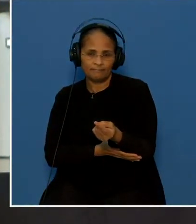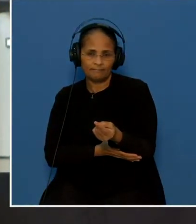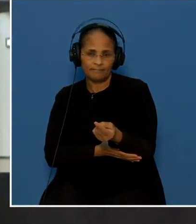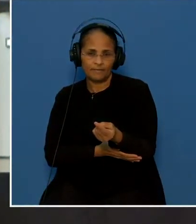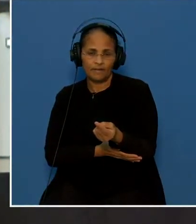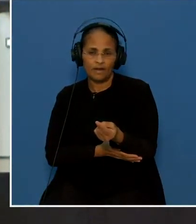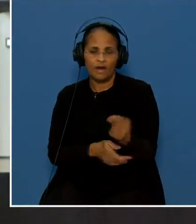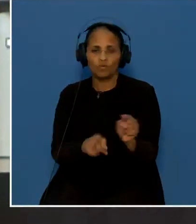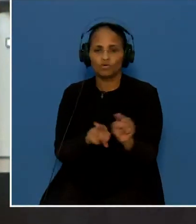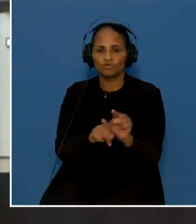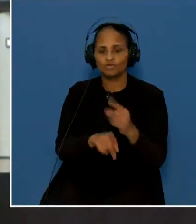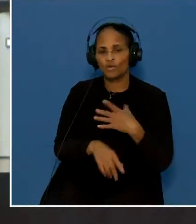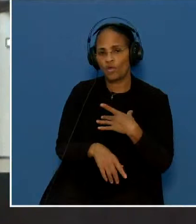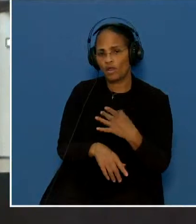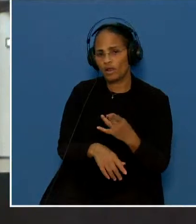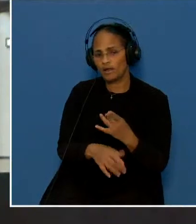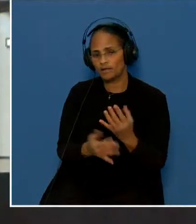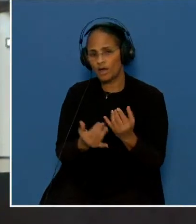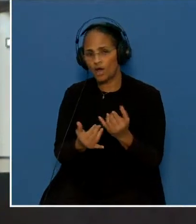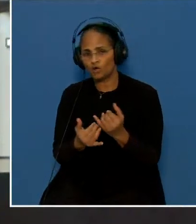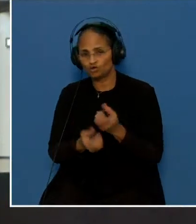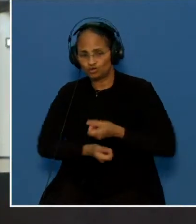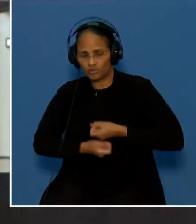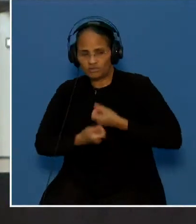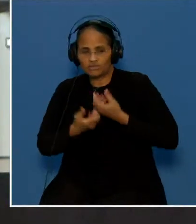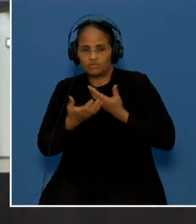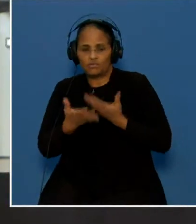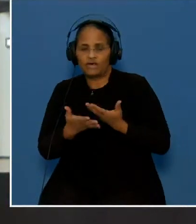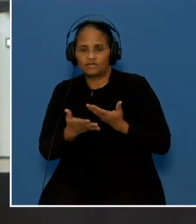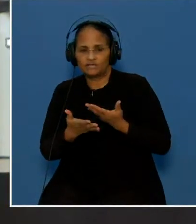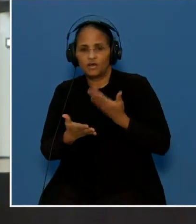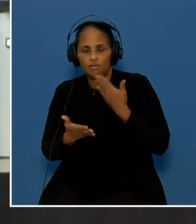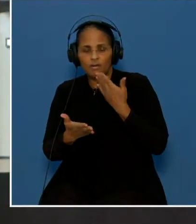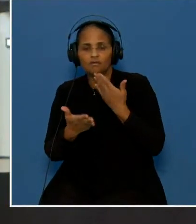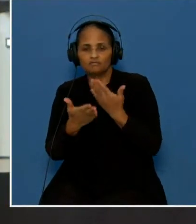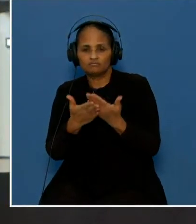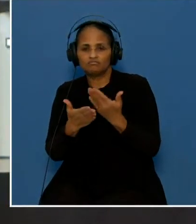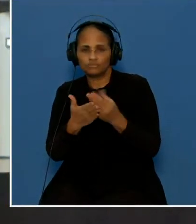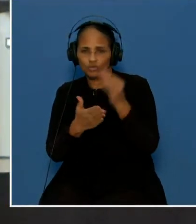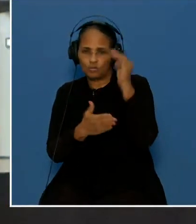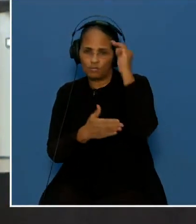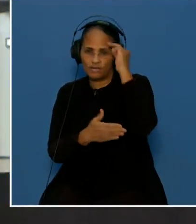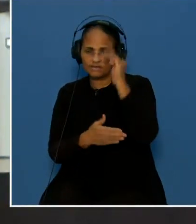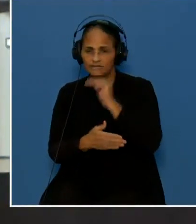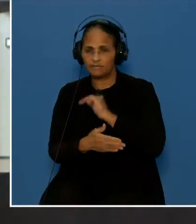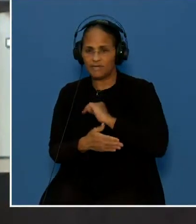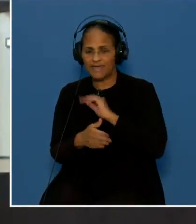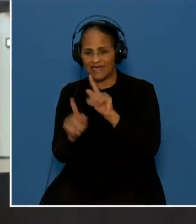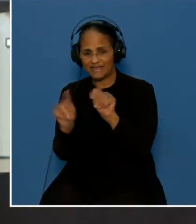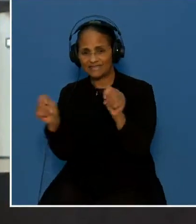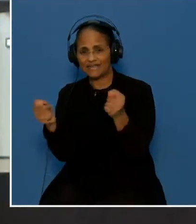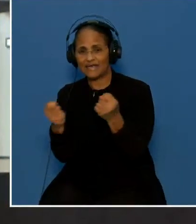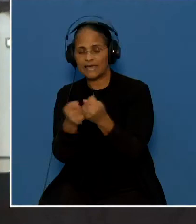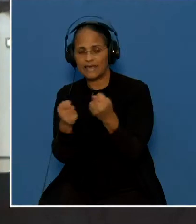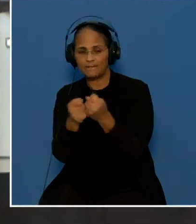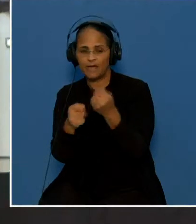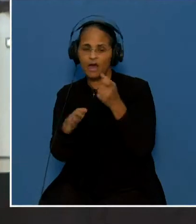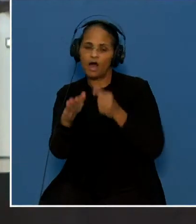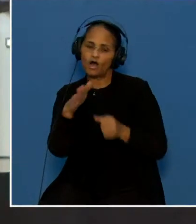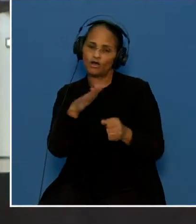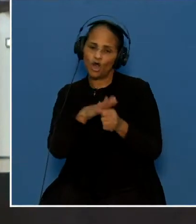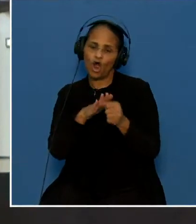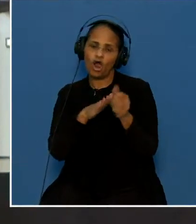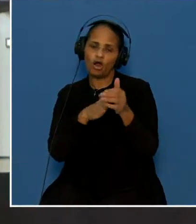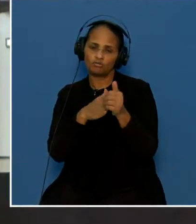I would also like to express my appreciation to Minister Ming and the team under her at the